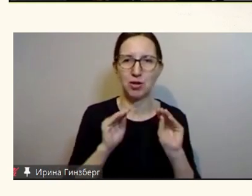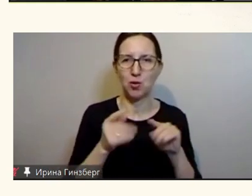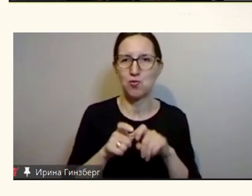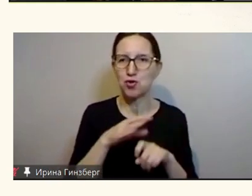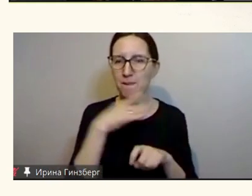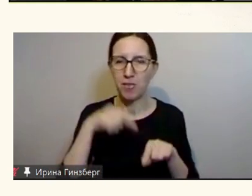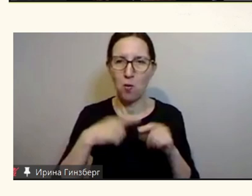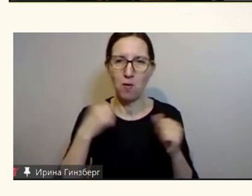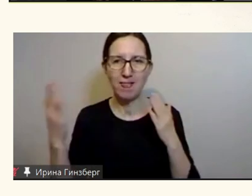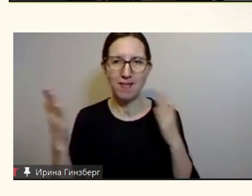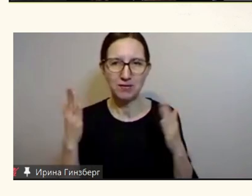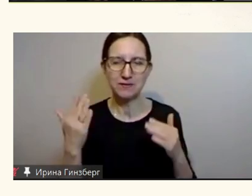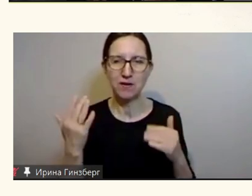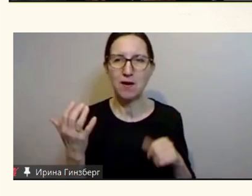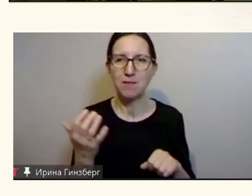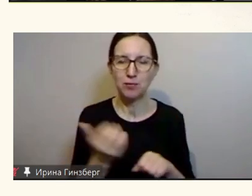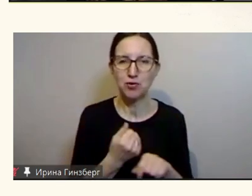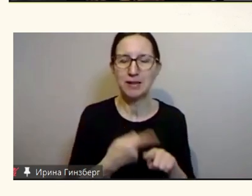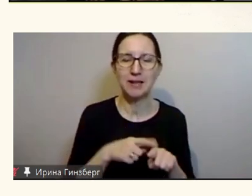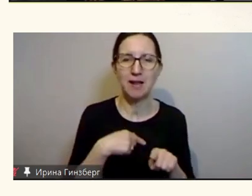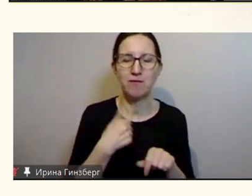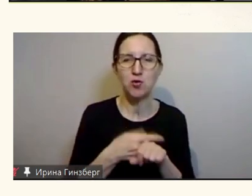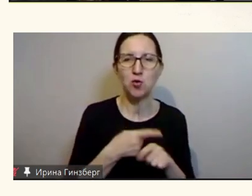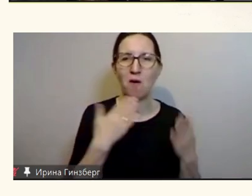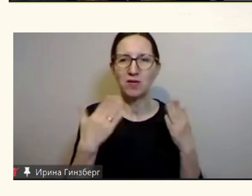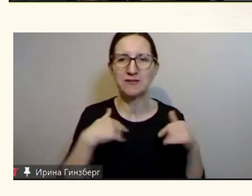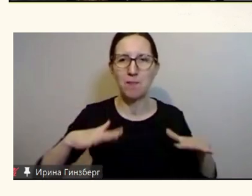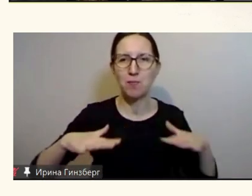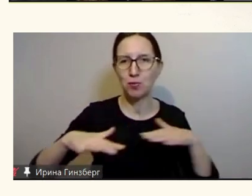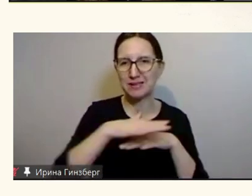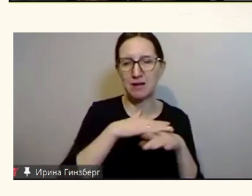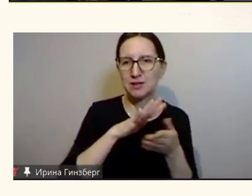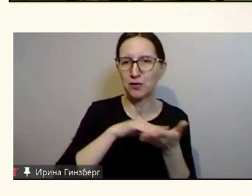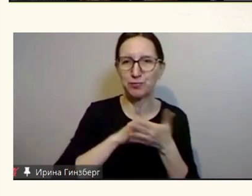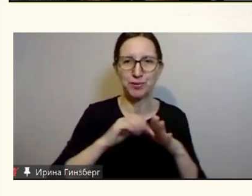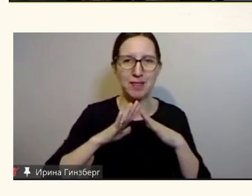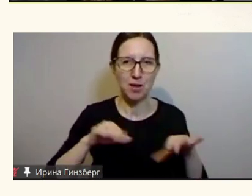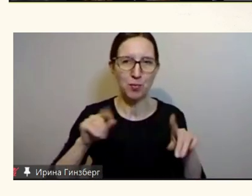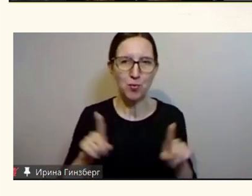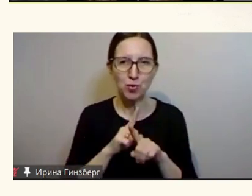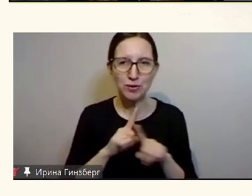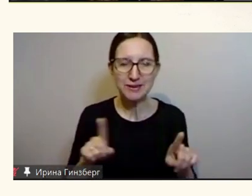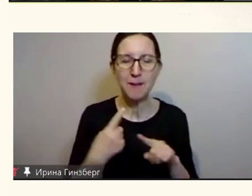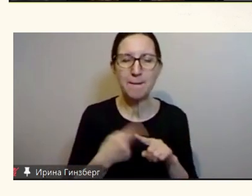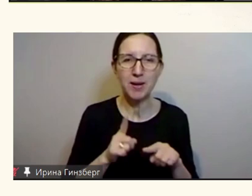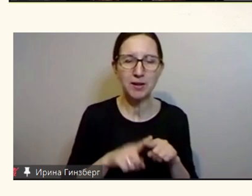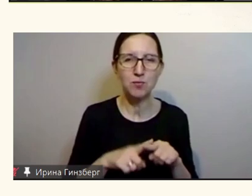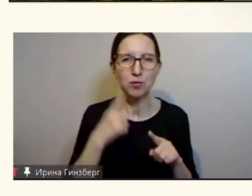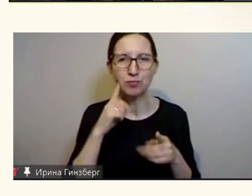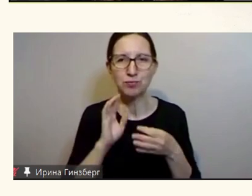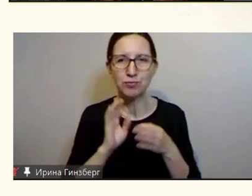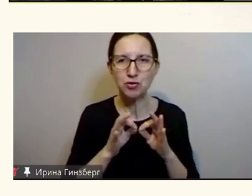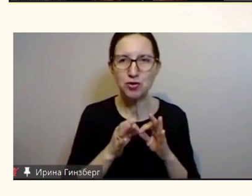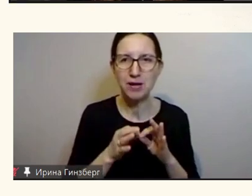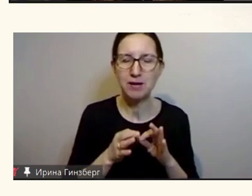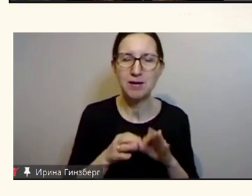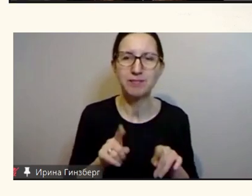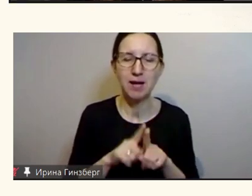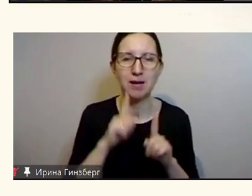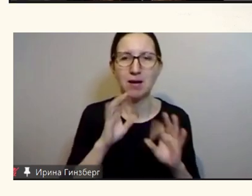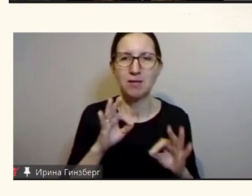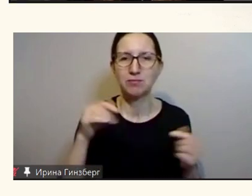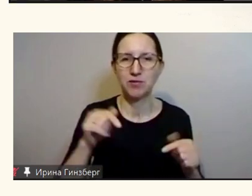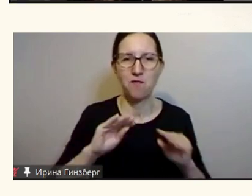basically alter anything in the architecture. So the challenge in front of us was